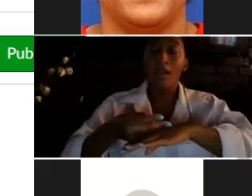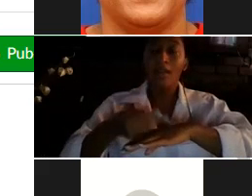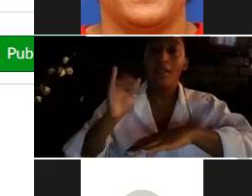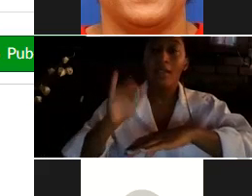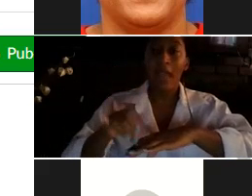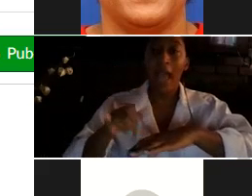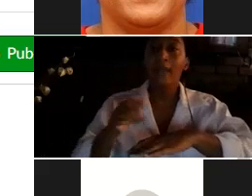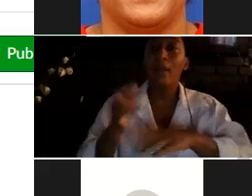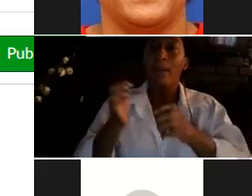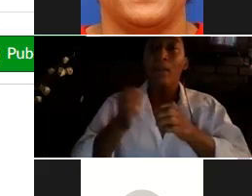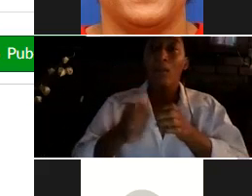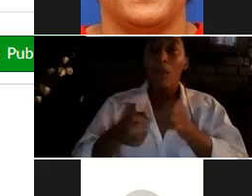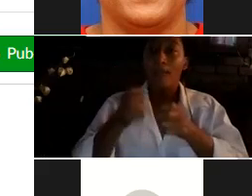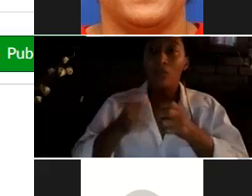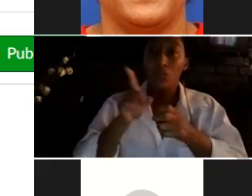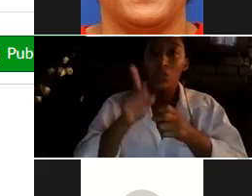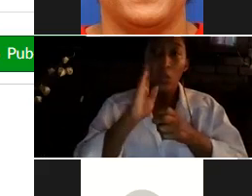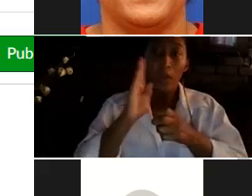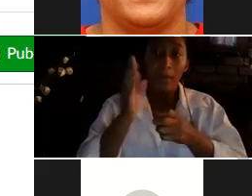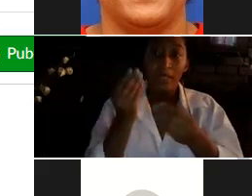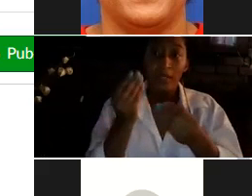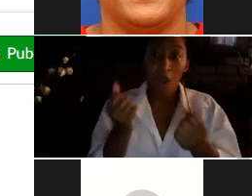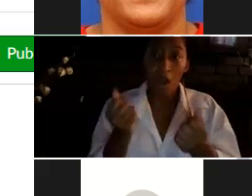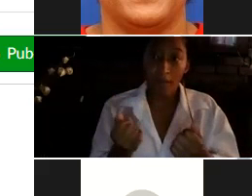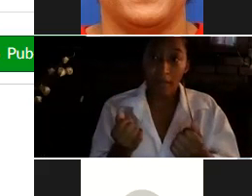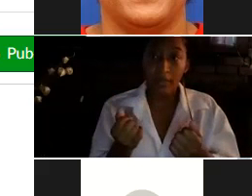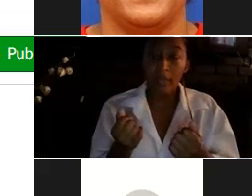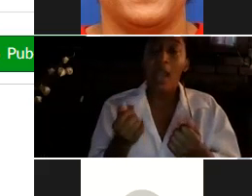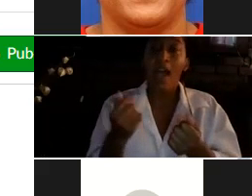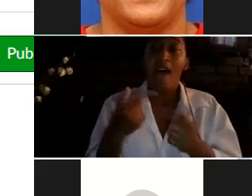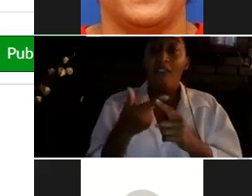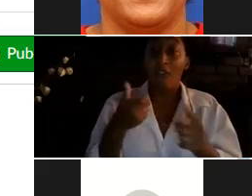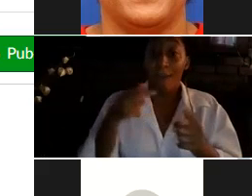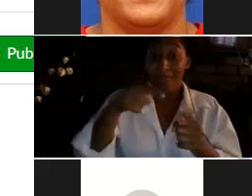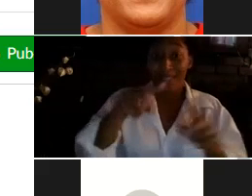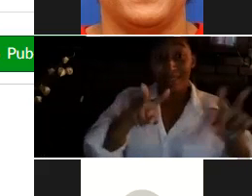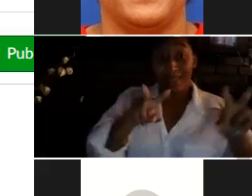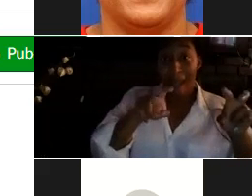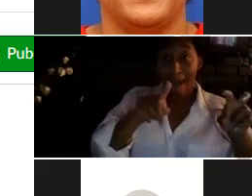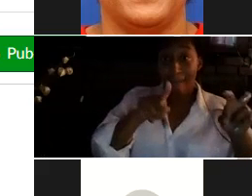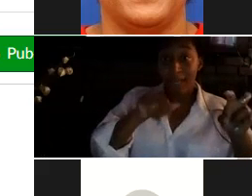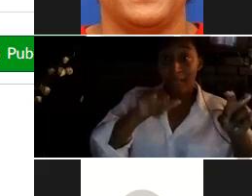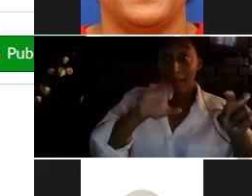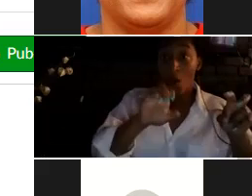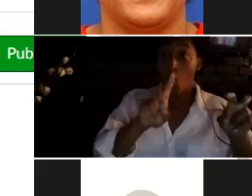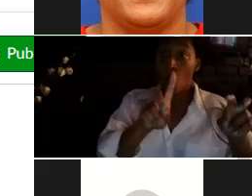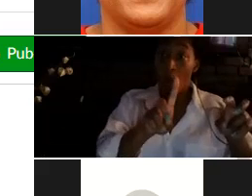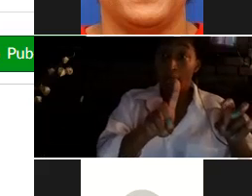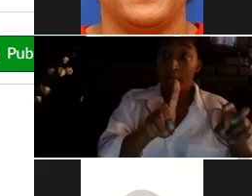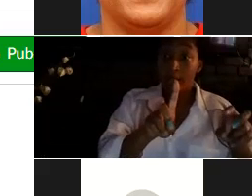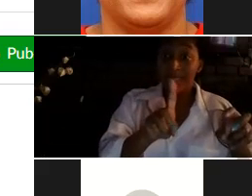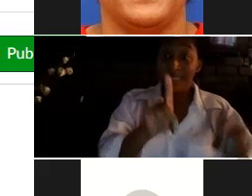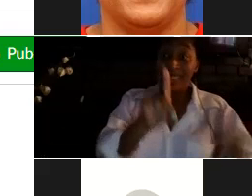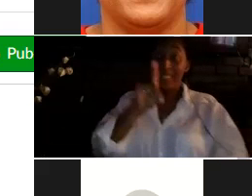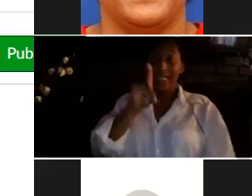be able to deal with from this topic of 1D motion. Now, let me also say this topic of 1D motion is